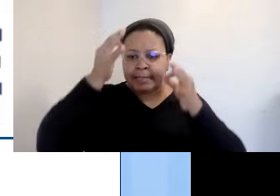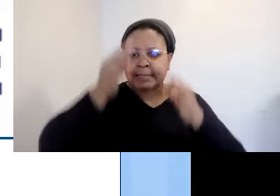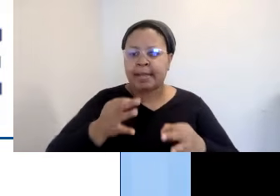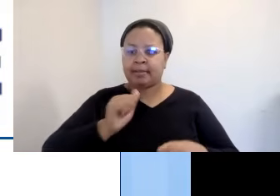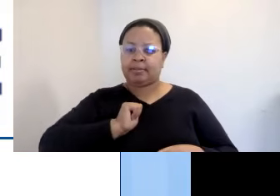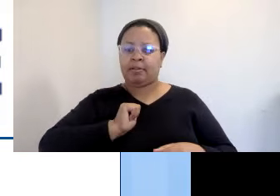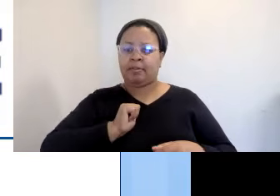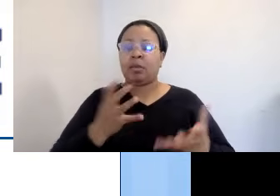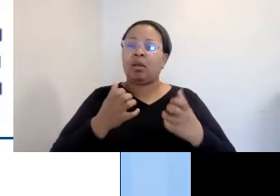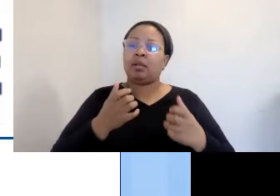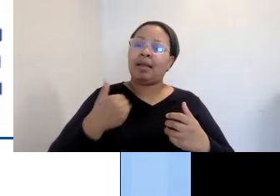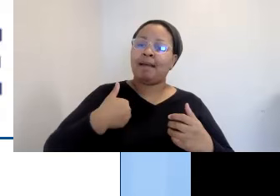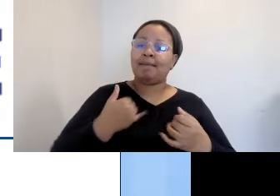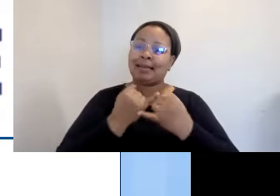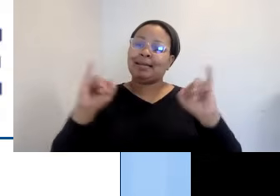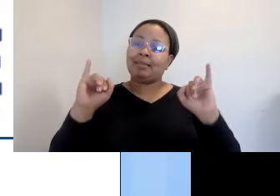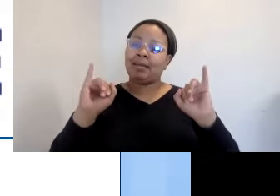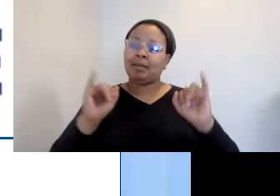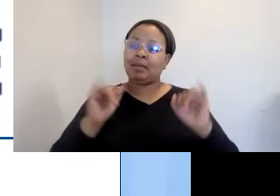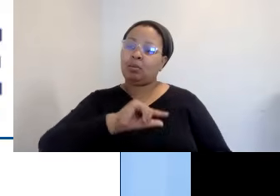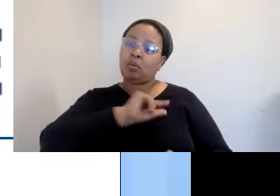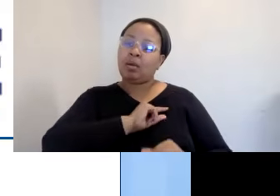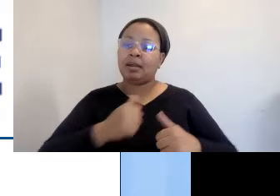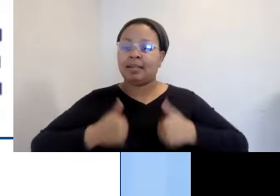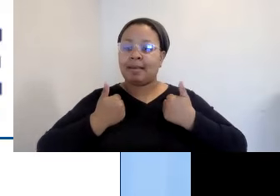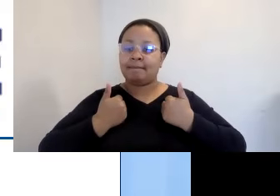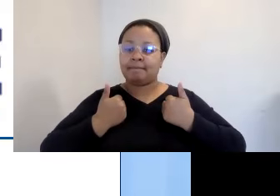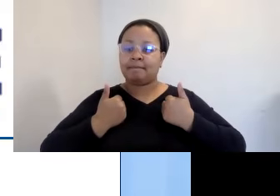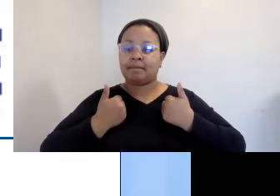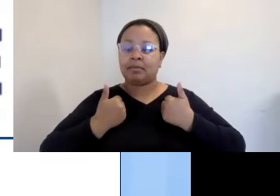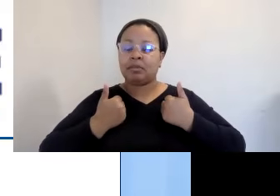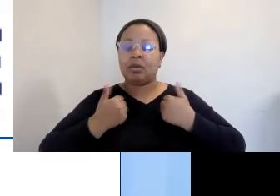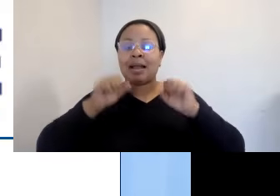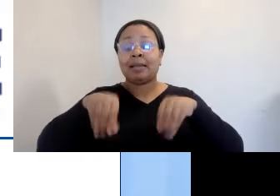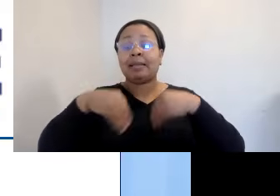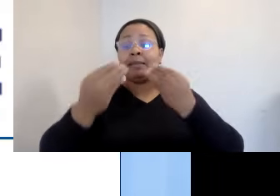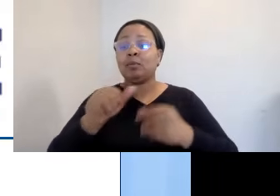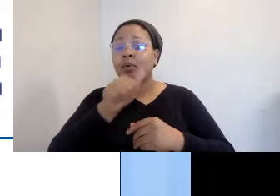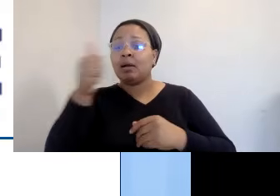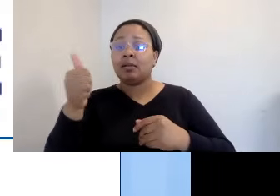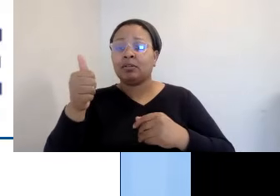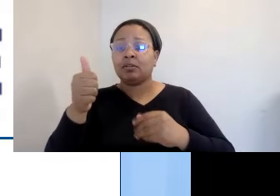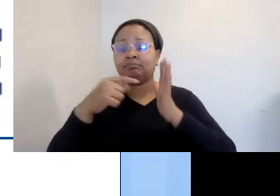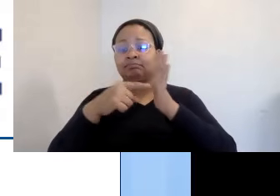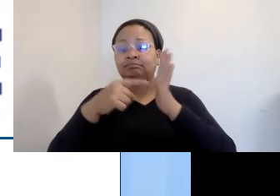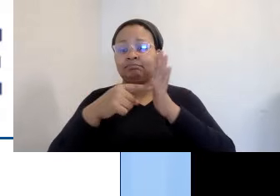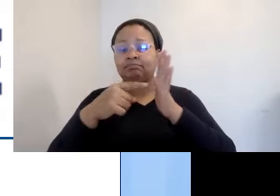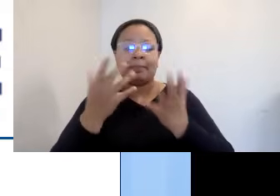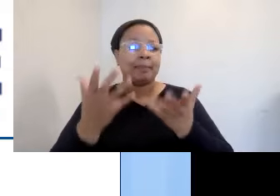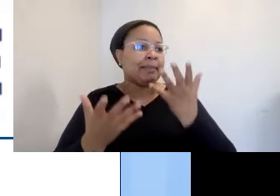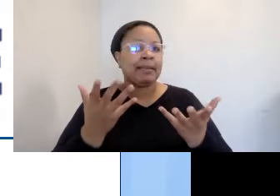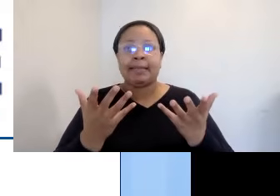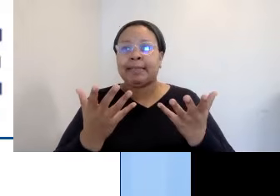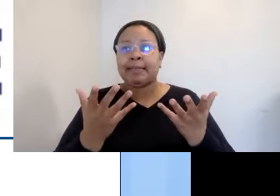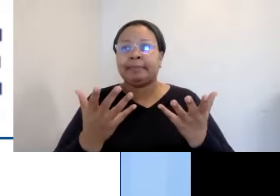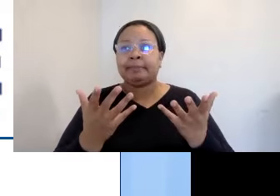and quality life. So I can just give you another example that may